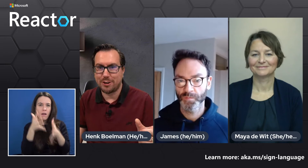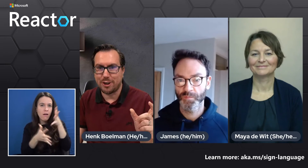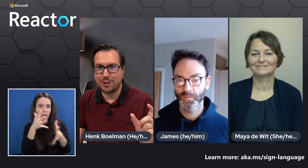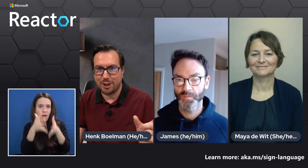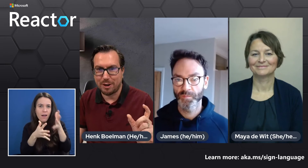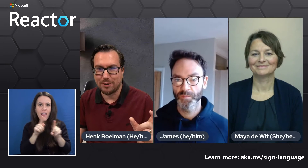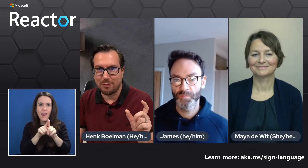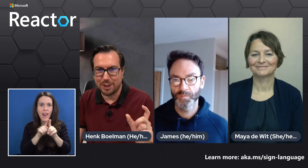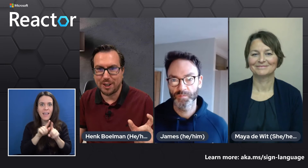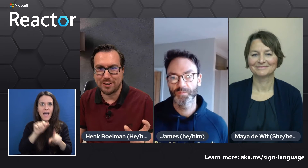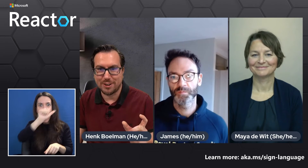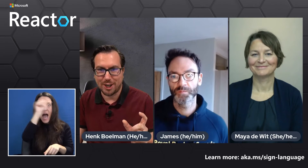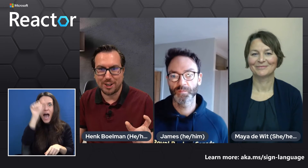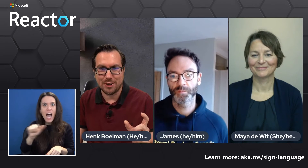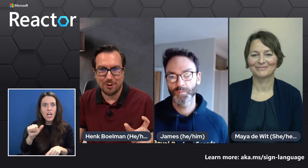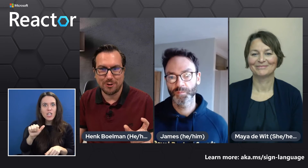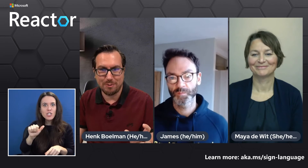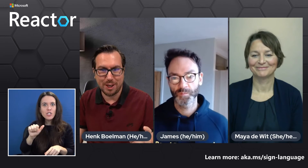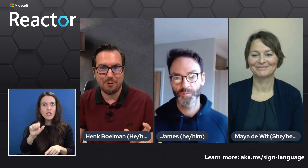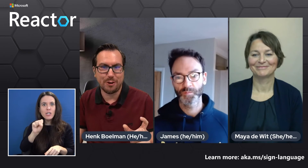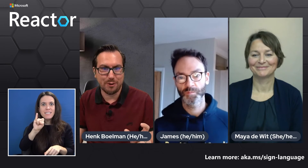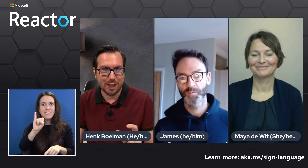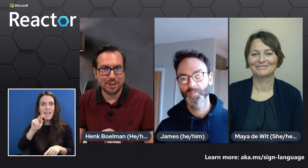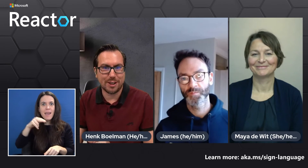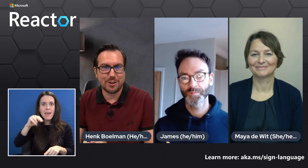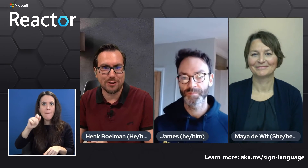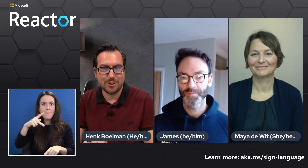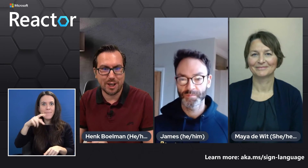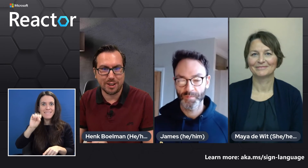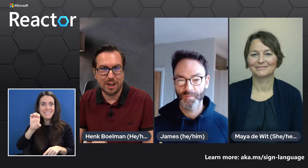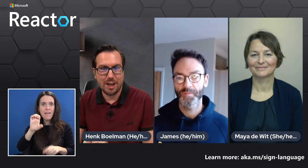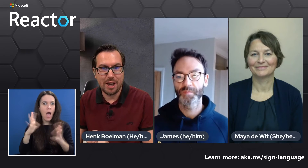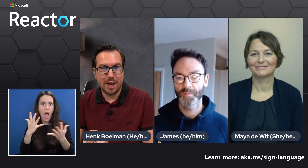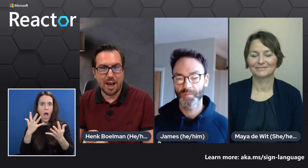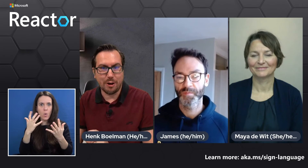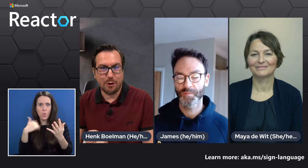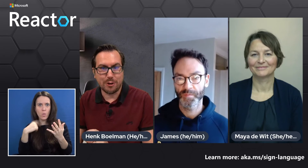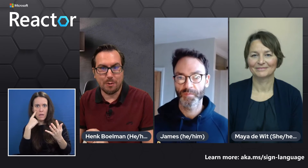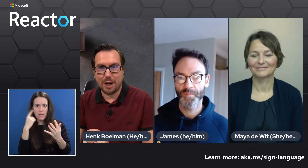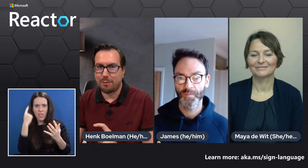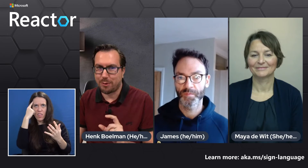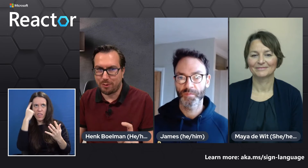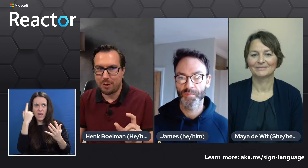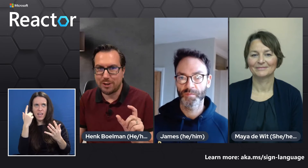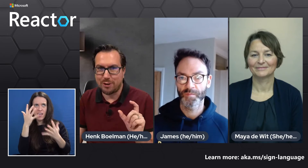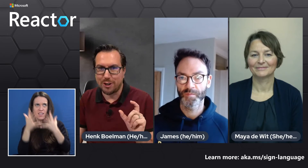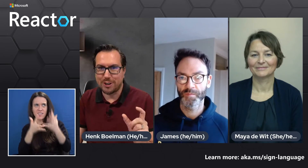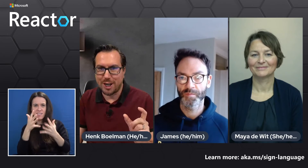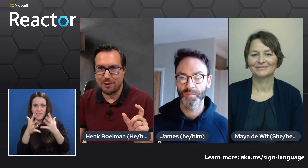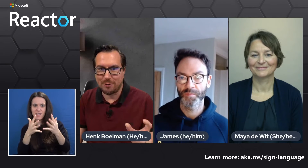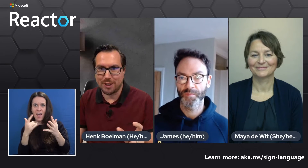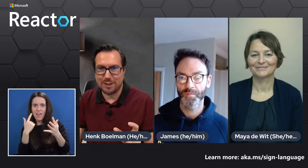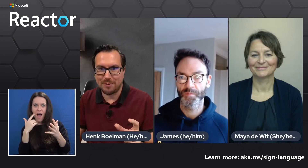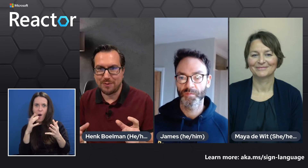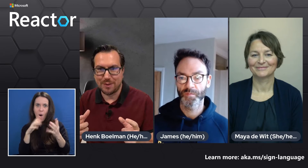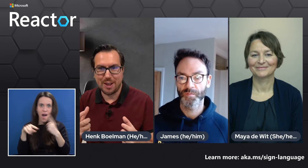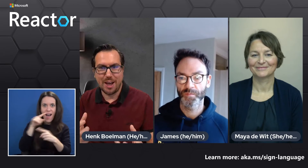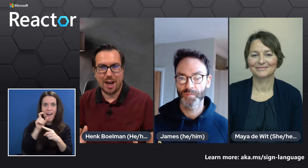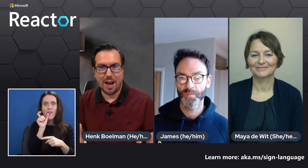be a discussion about what that sign is going to be if we're doing international sign. And also, Maya probably wants to understand